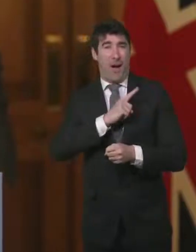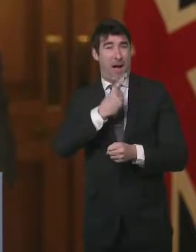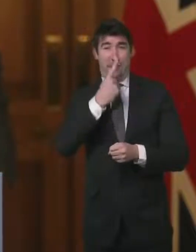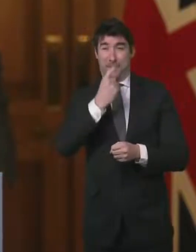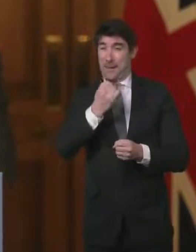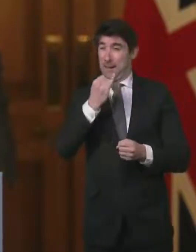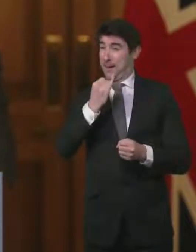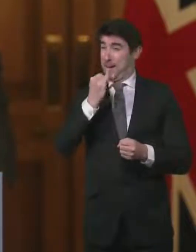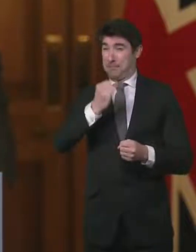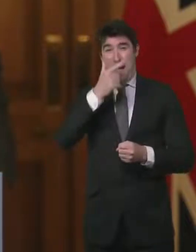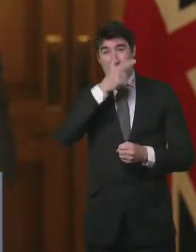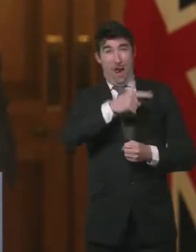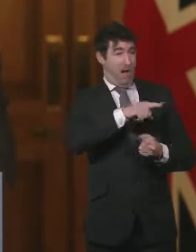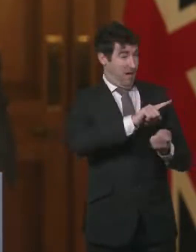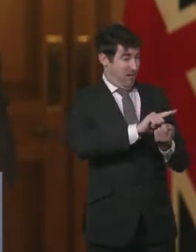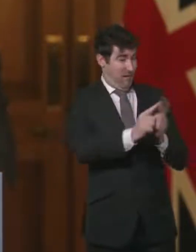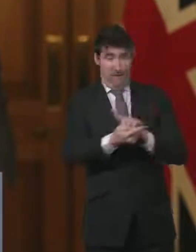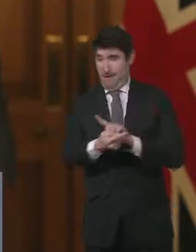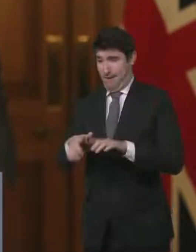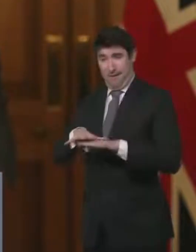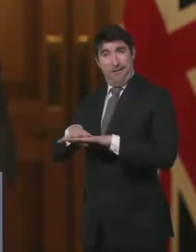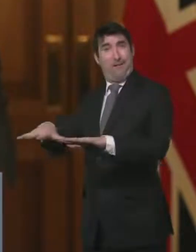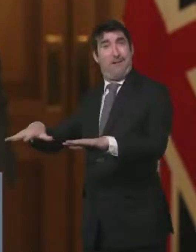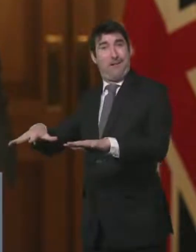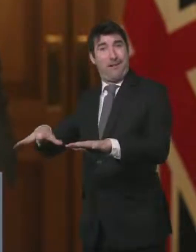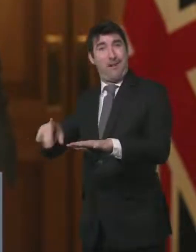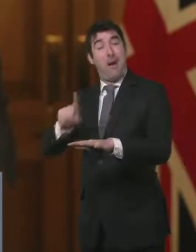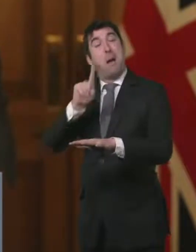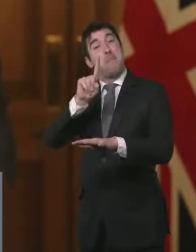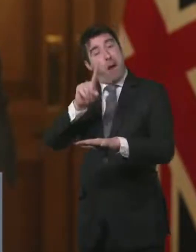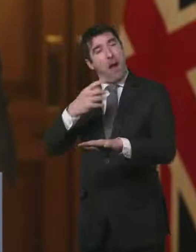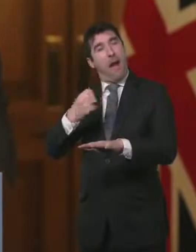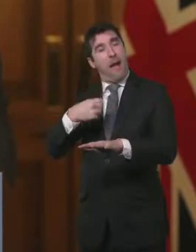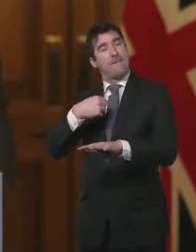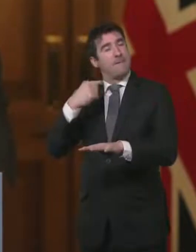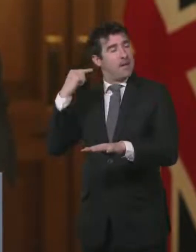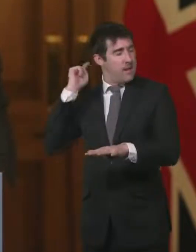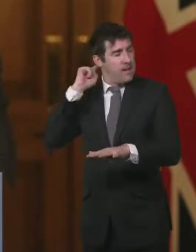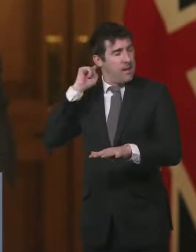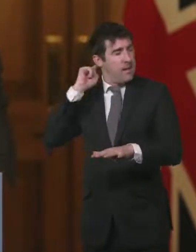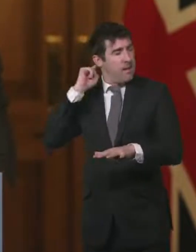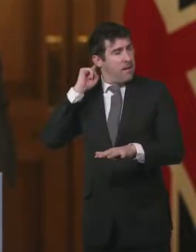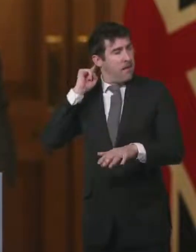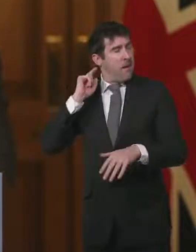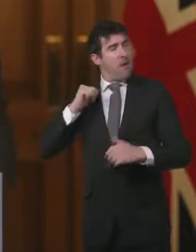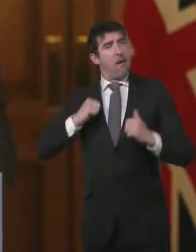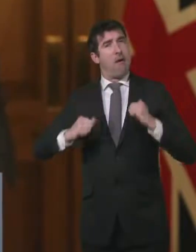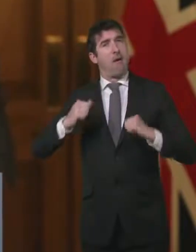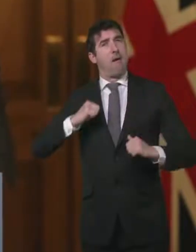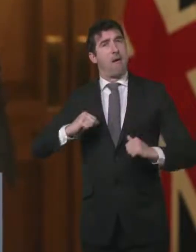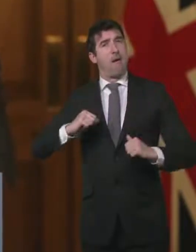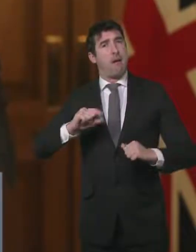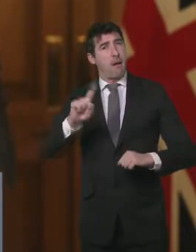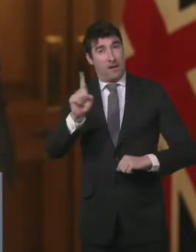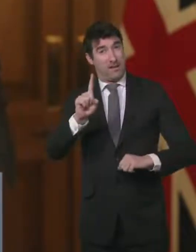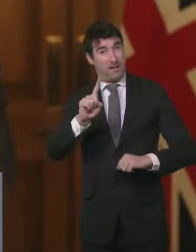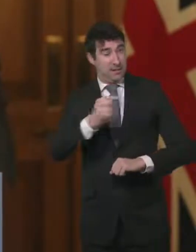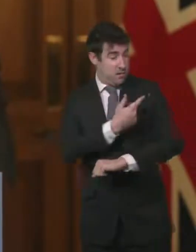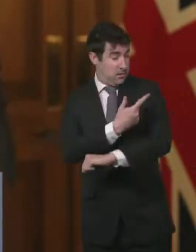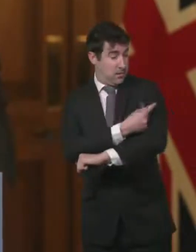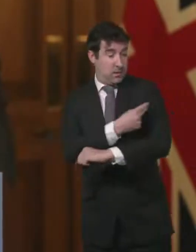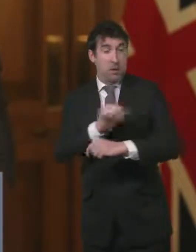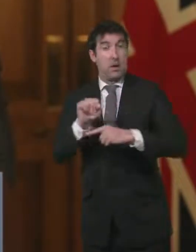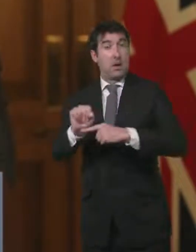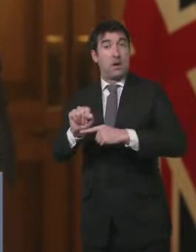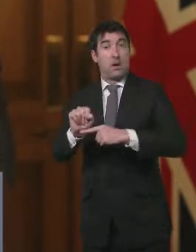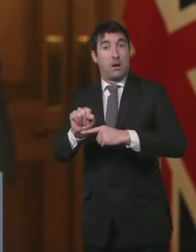new British-made vaccine. It really is potentially a real cause for optimism around the